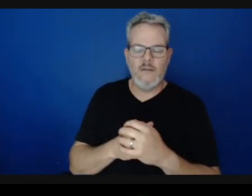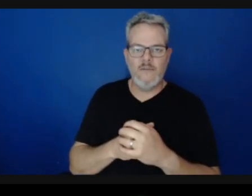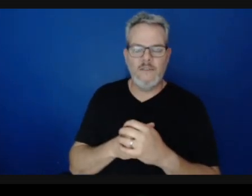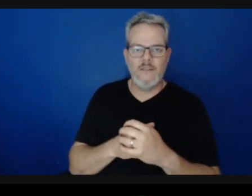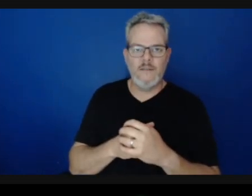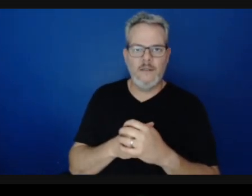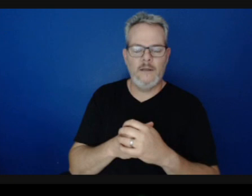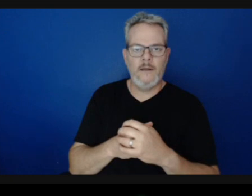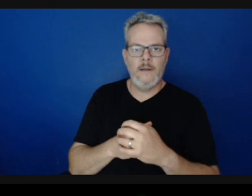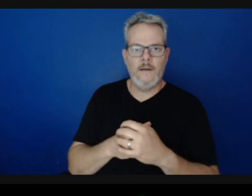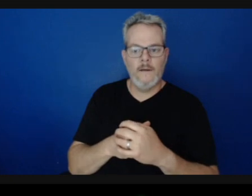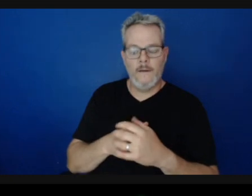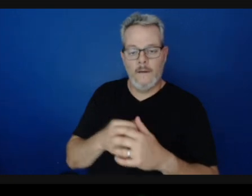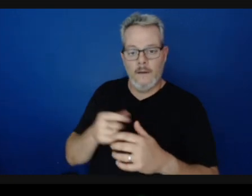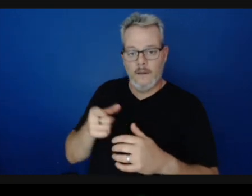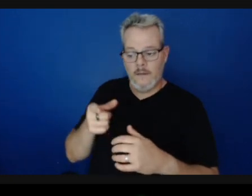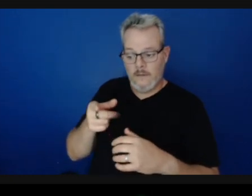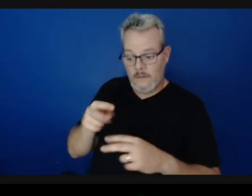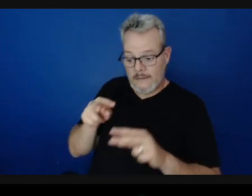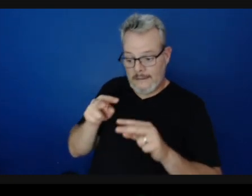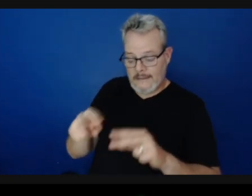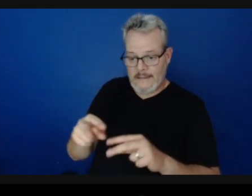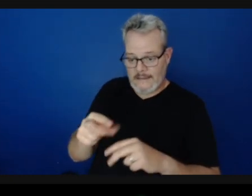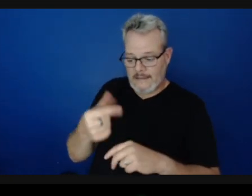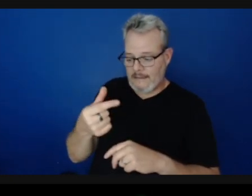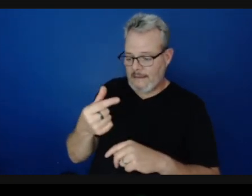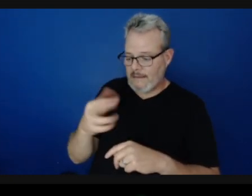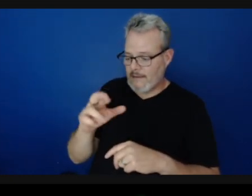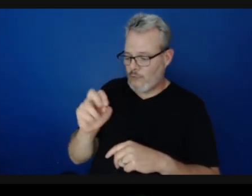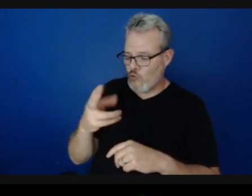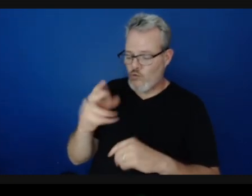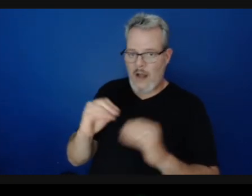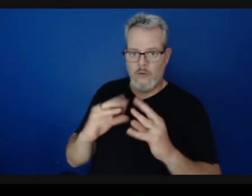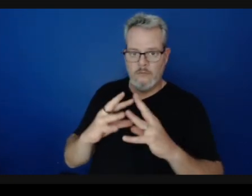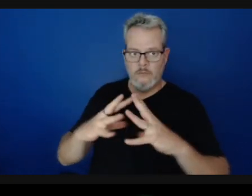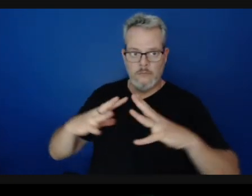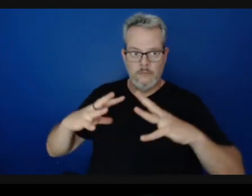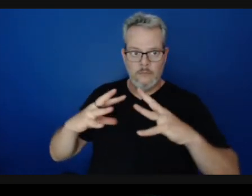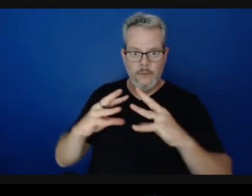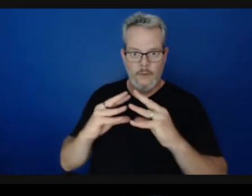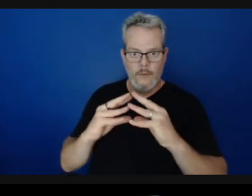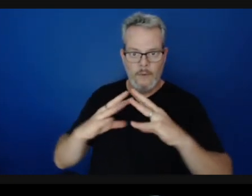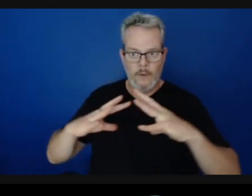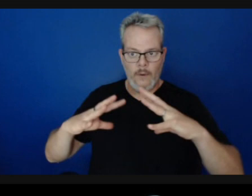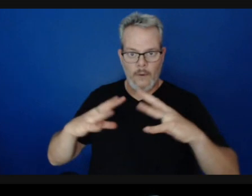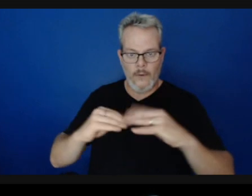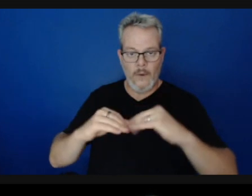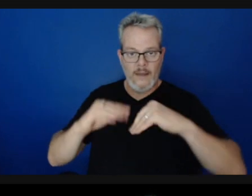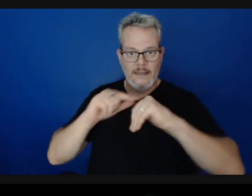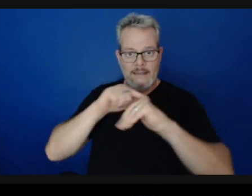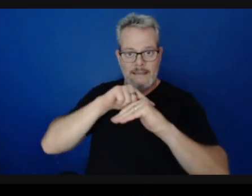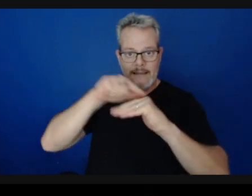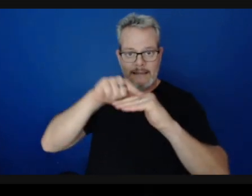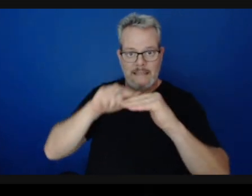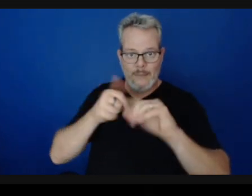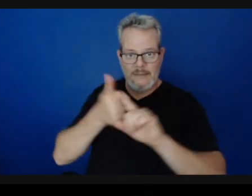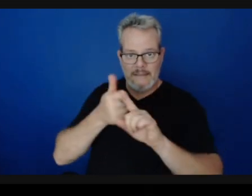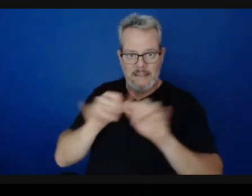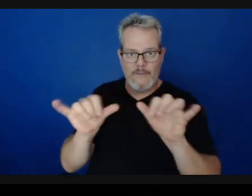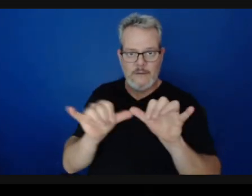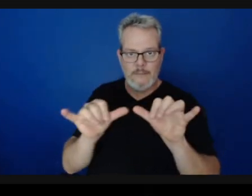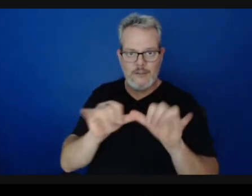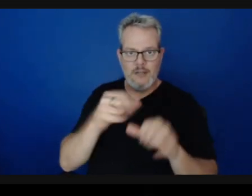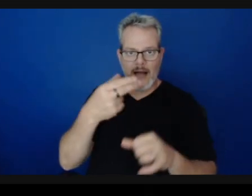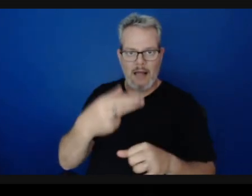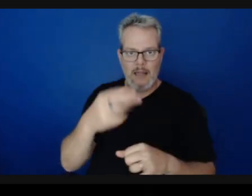Looking at our ground tilt meters, this one is at the summit, measuring Halemaʻumaʻu area,